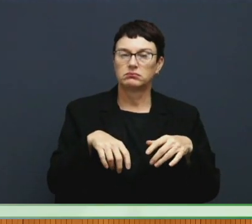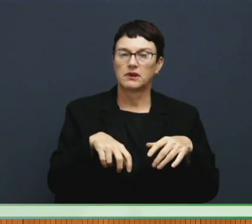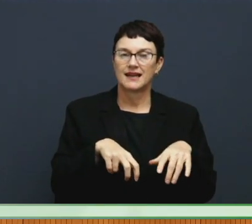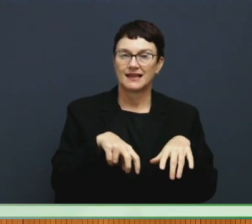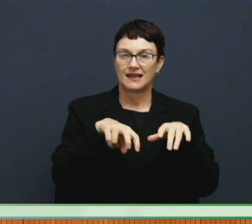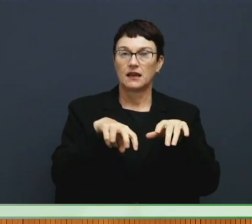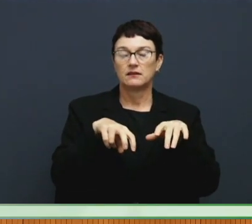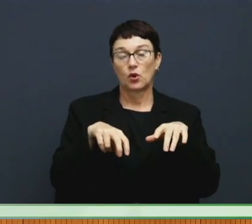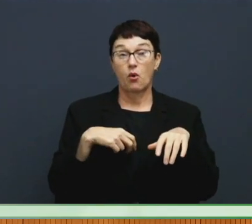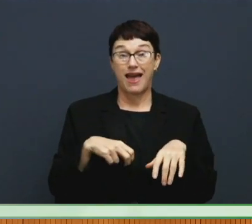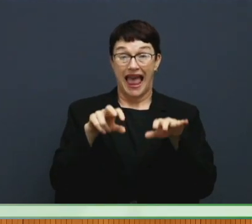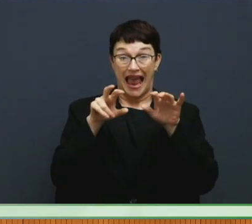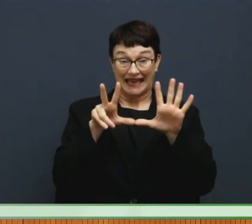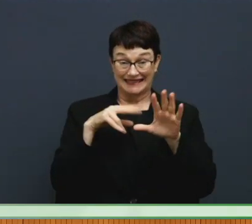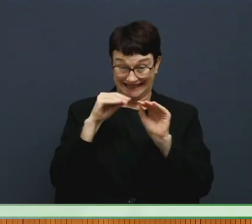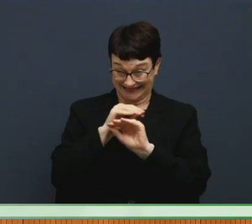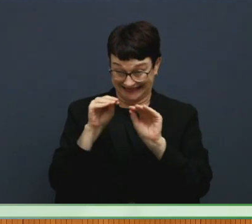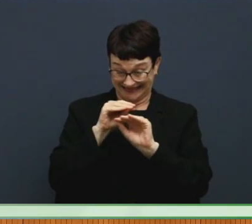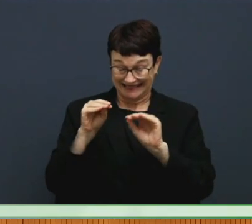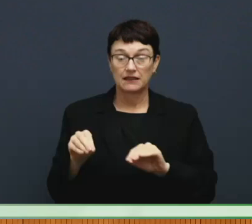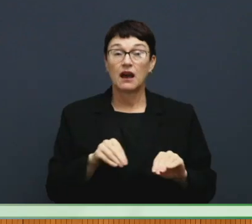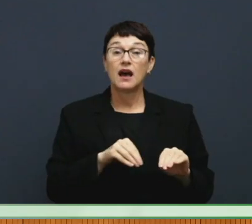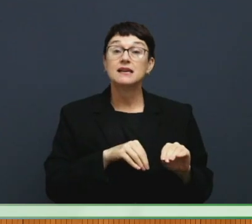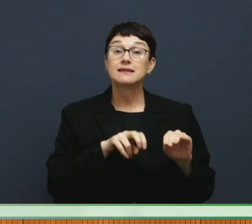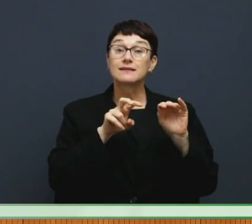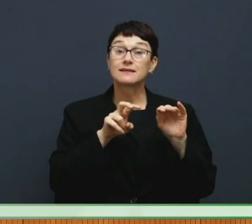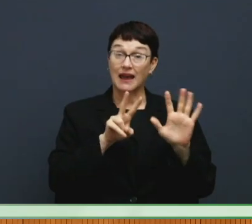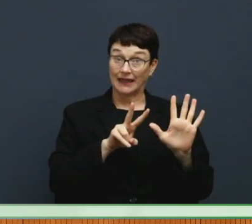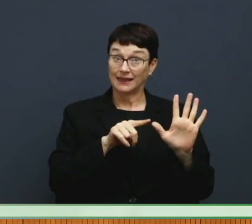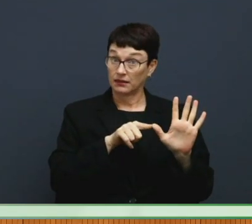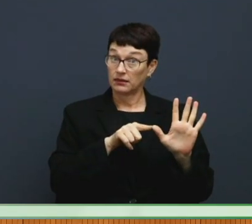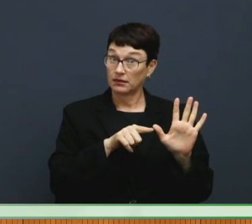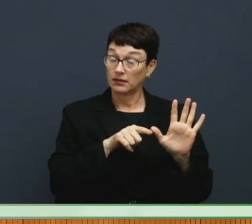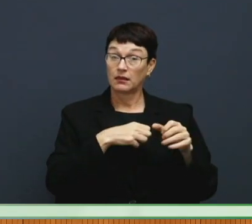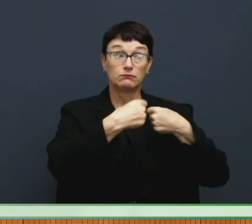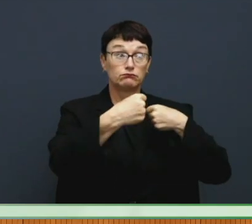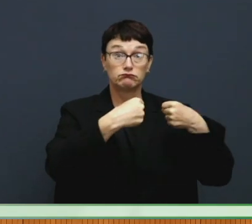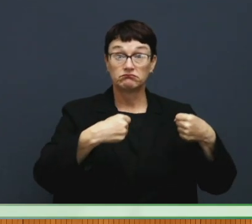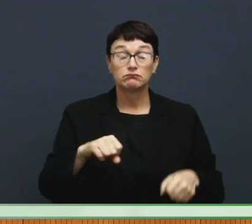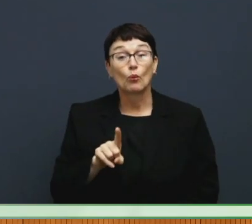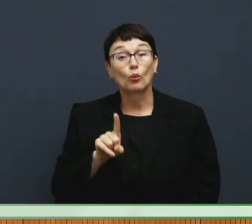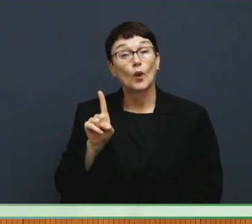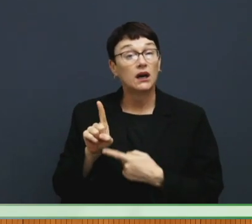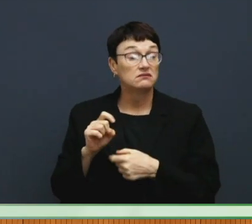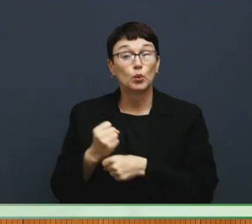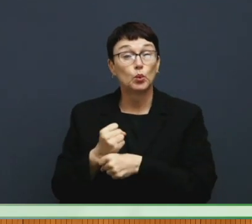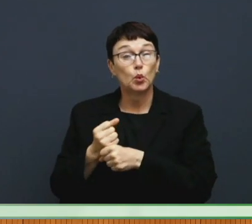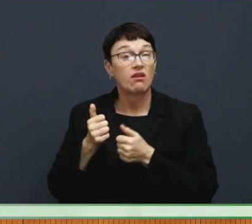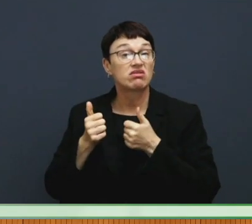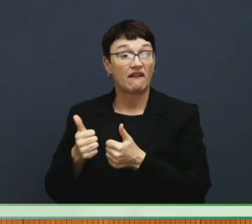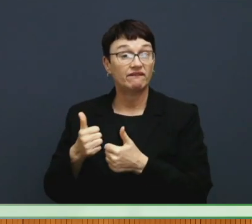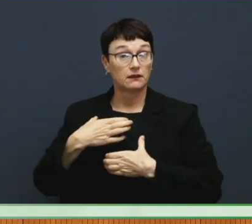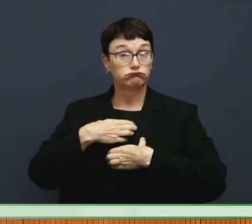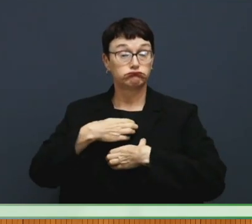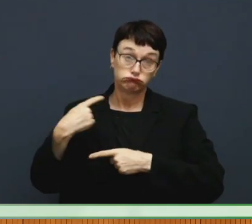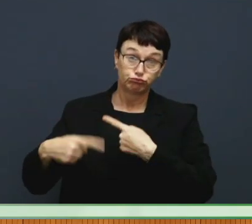app developers. One of them is doing their own work, which is in itself a meaningful work. We